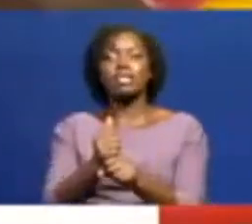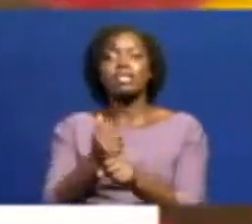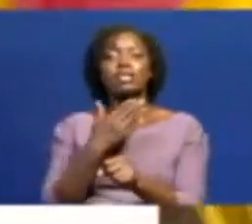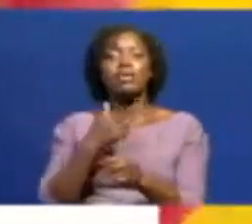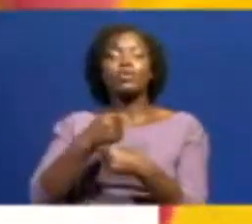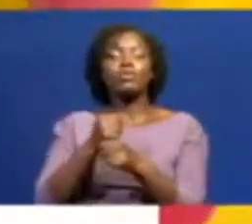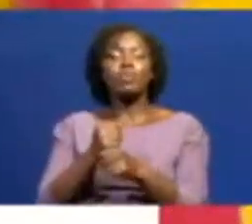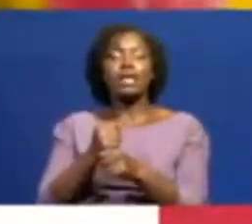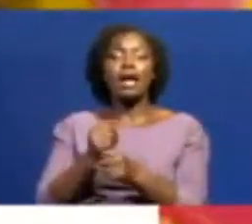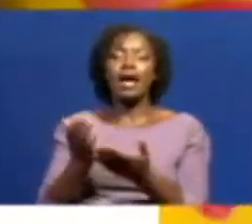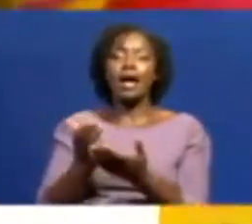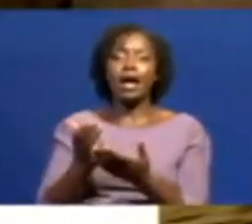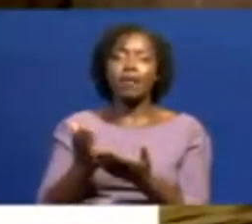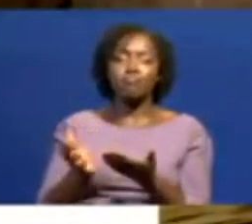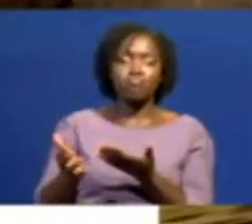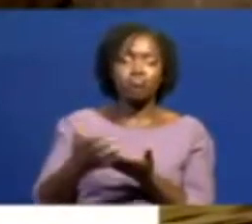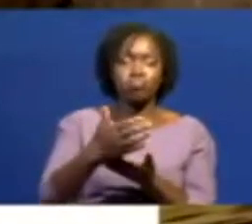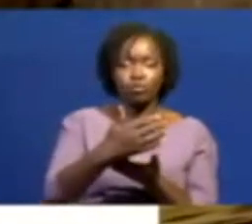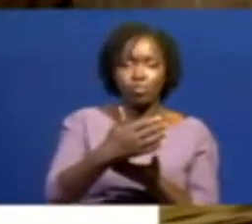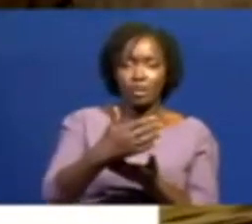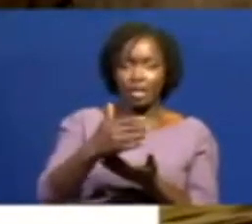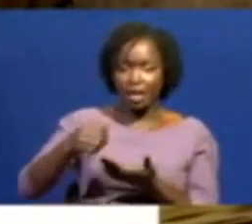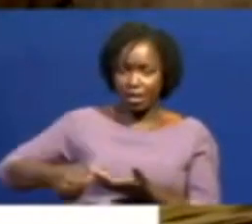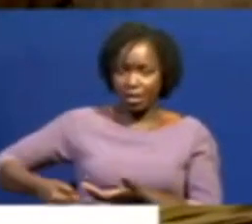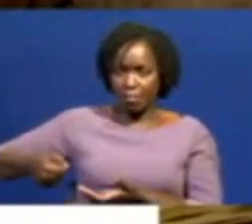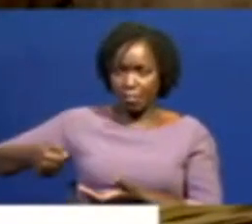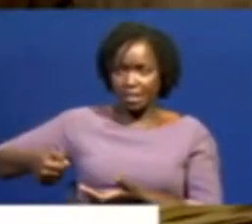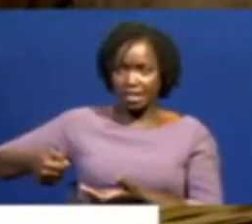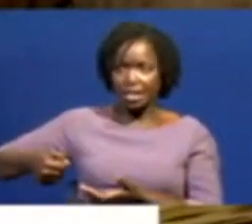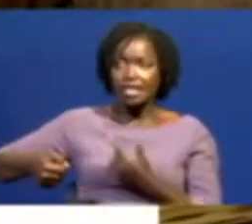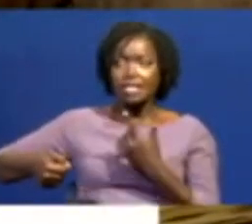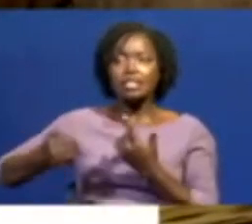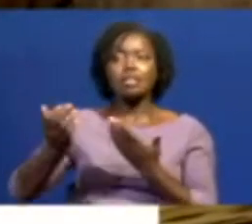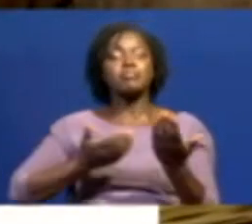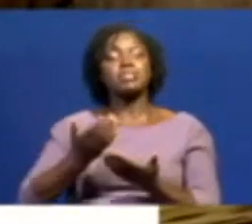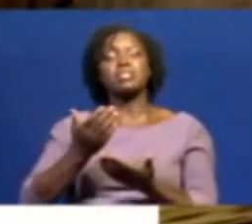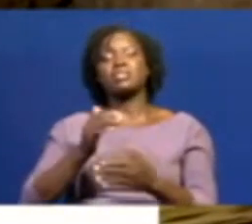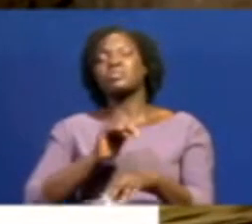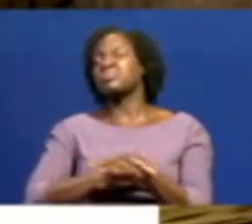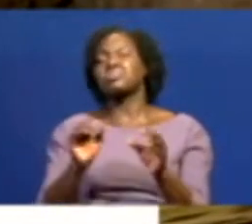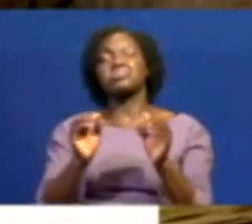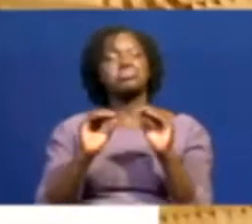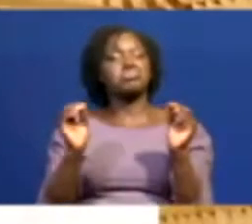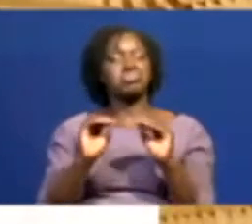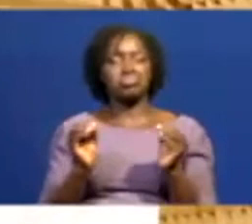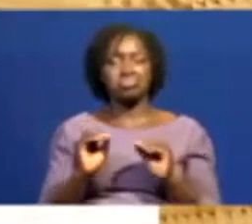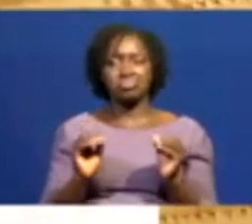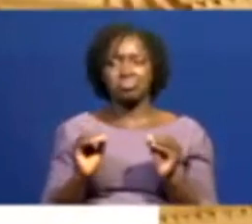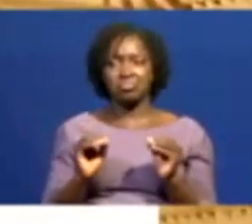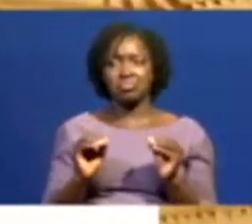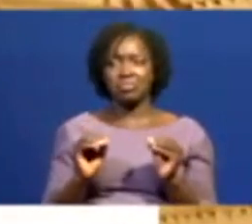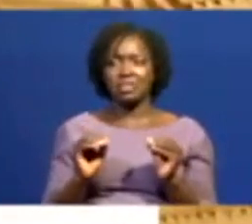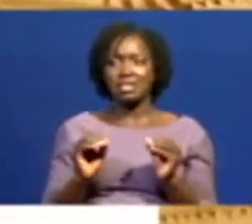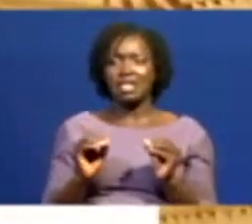weave a shopping basket. Just like her colleagues here, Lucy says business is not doing very well at the moment. Hii